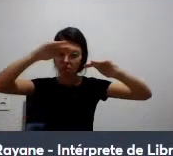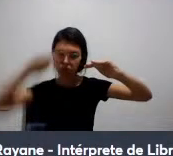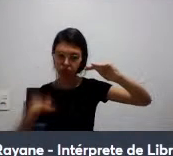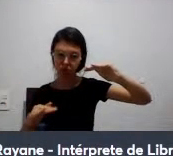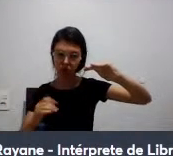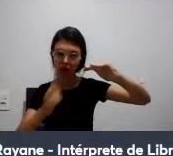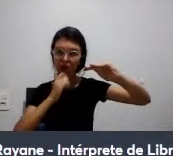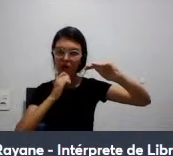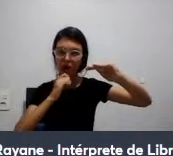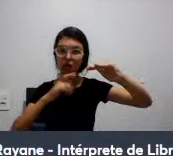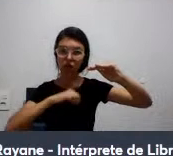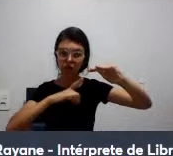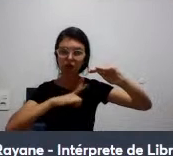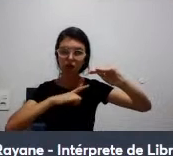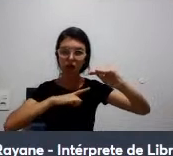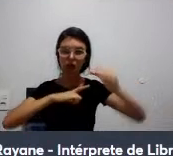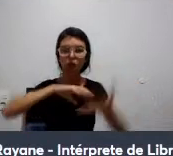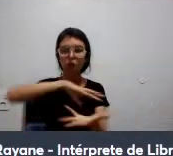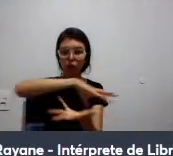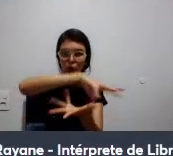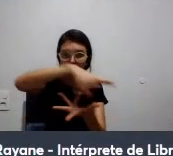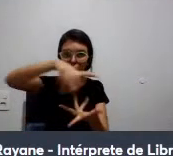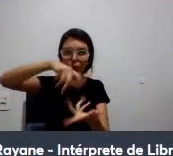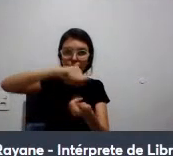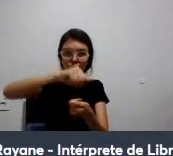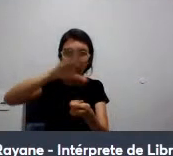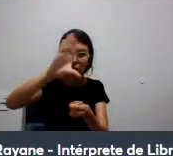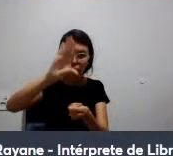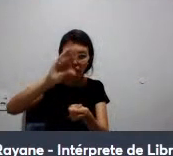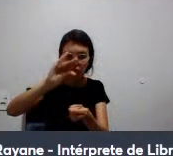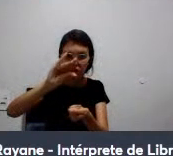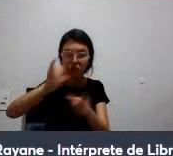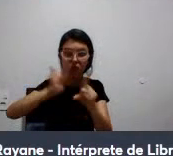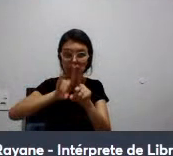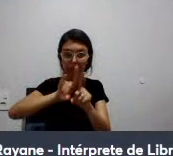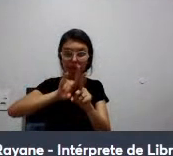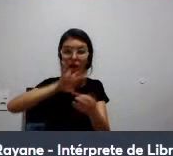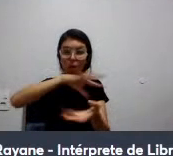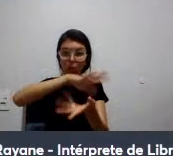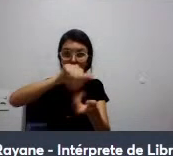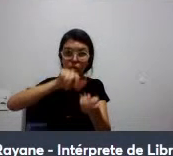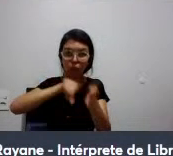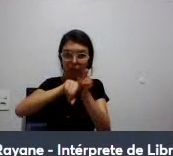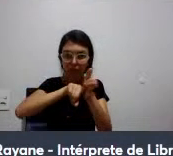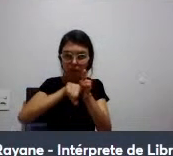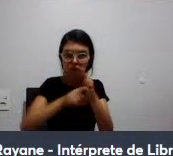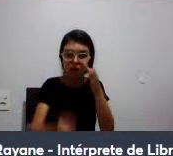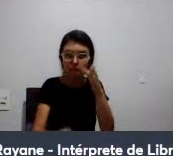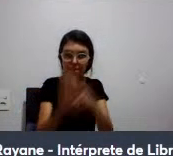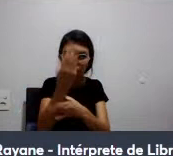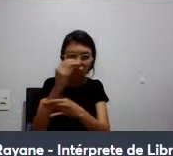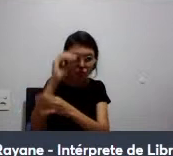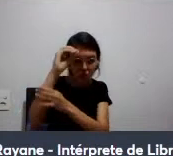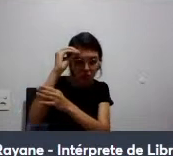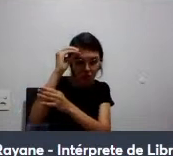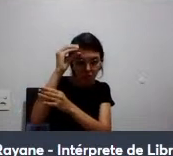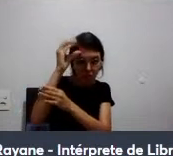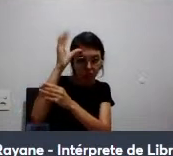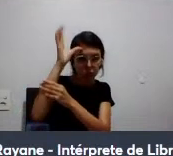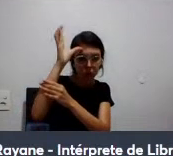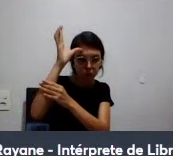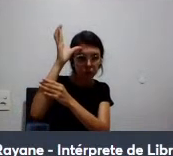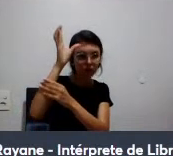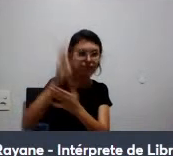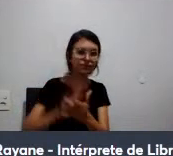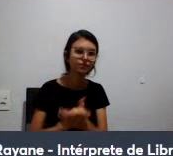existem no mundo da ciência e pesquisa e produção de conhecimento. So